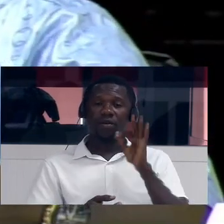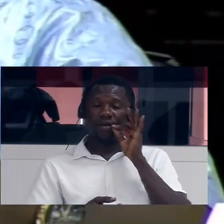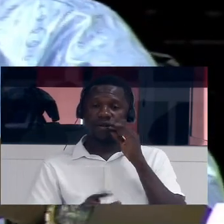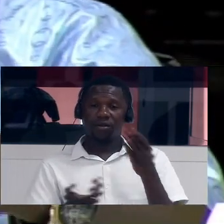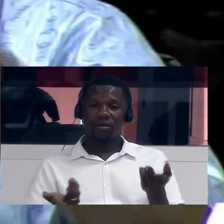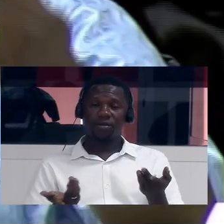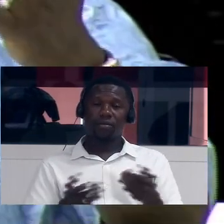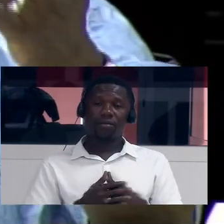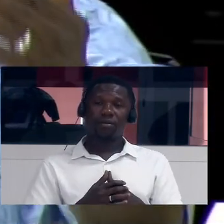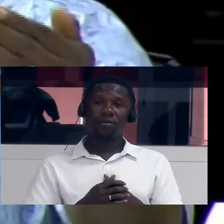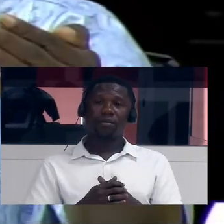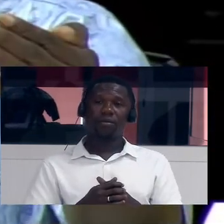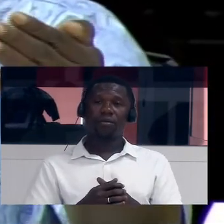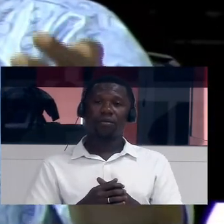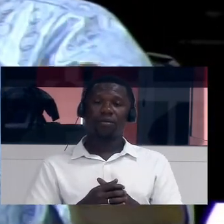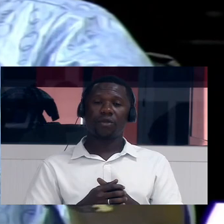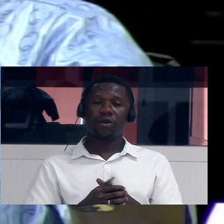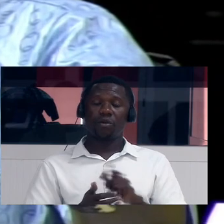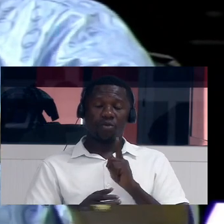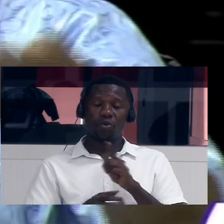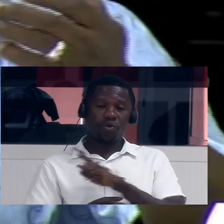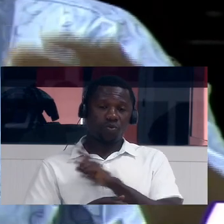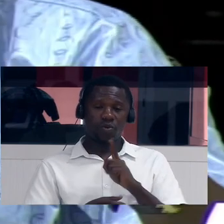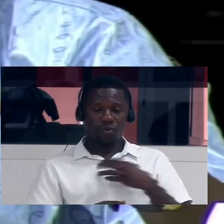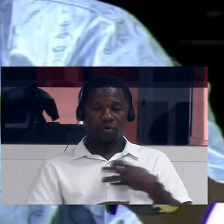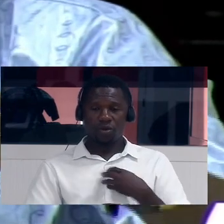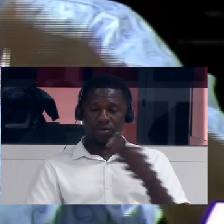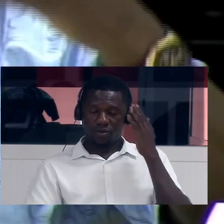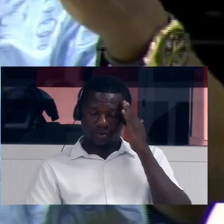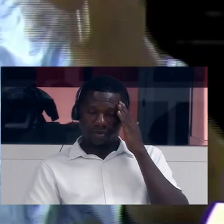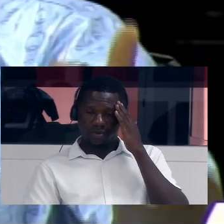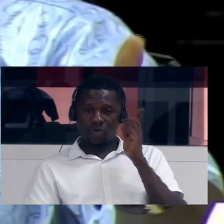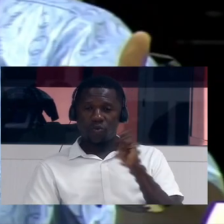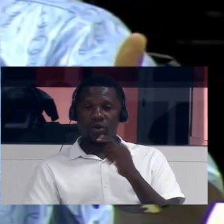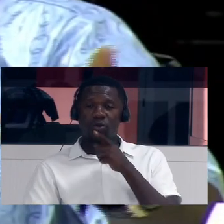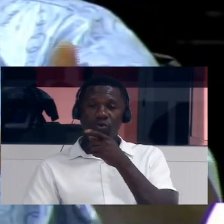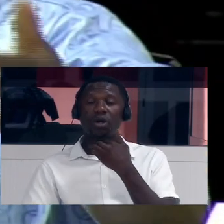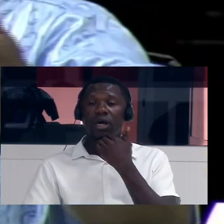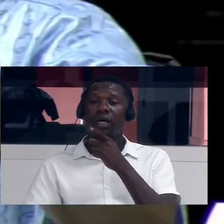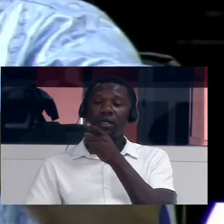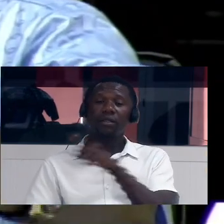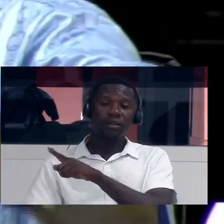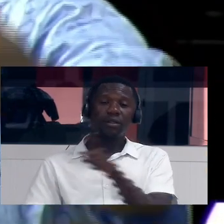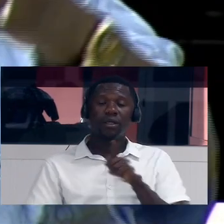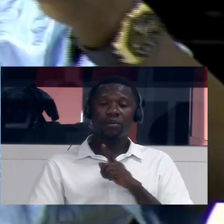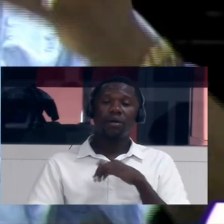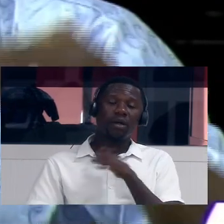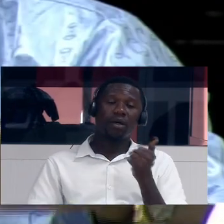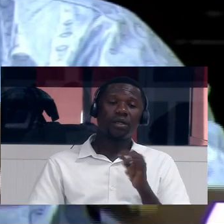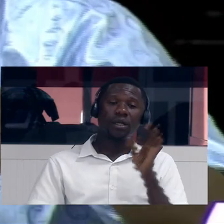die. But we want to know what you asked them and the answers